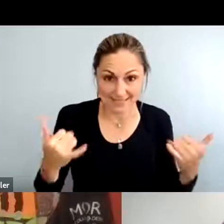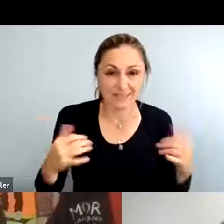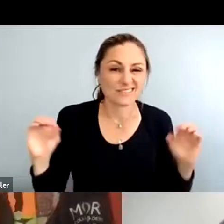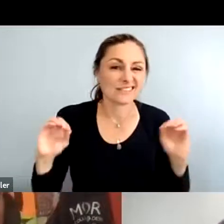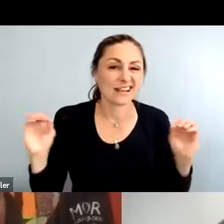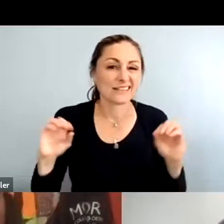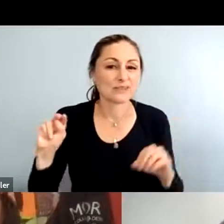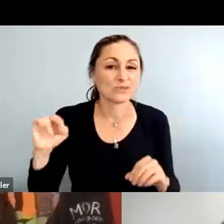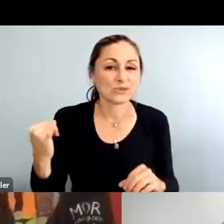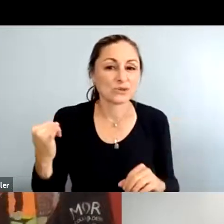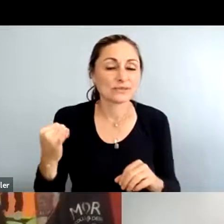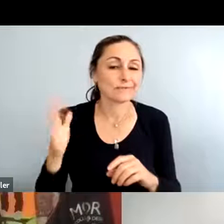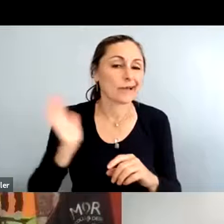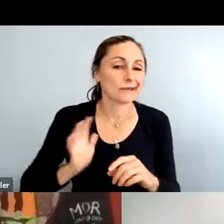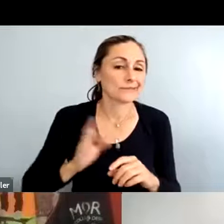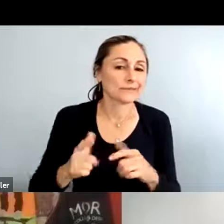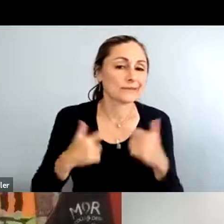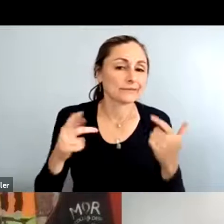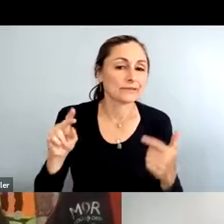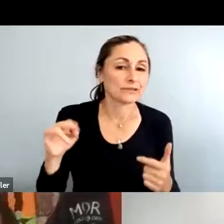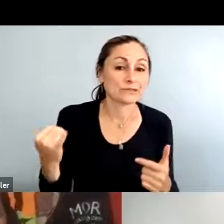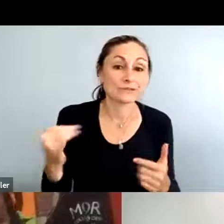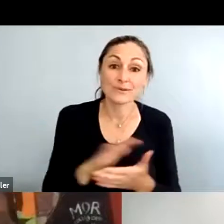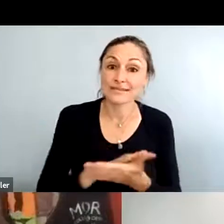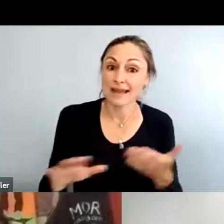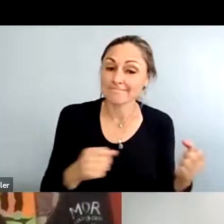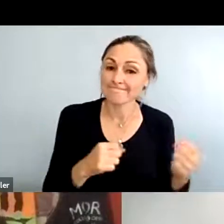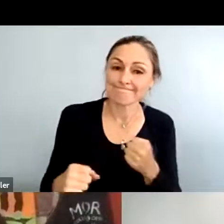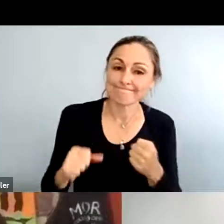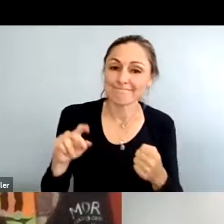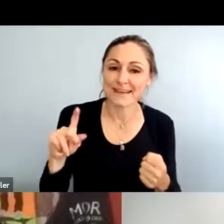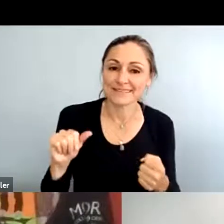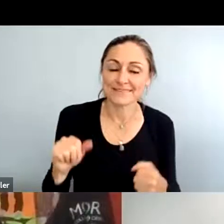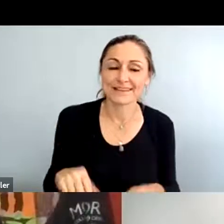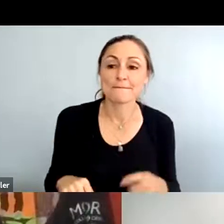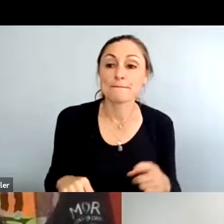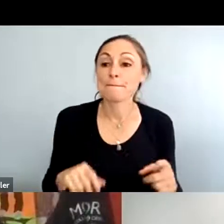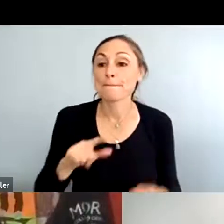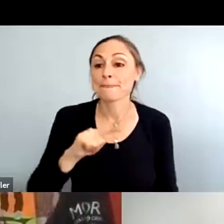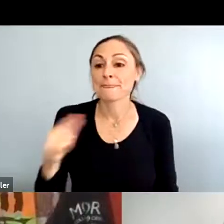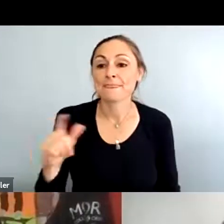I used to live there. So glad. Very good. Very good. So, Ian.